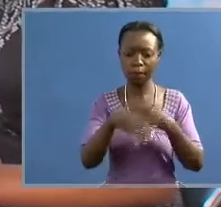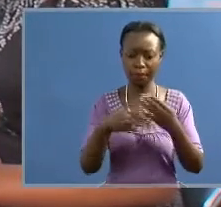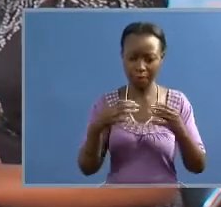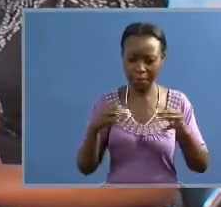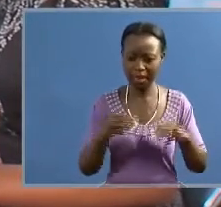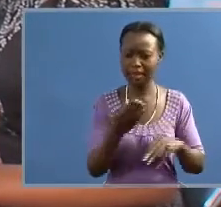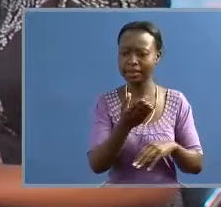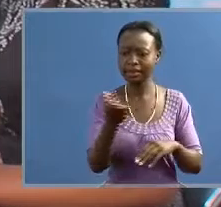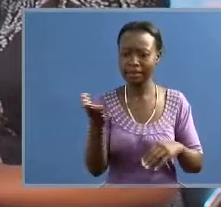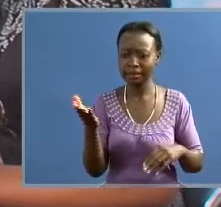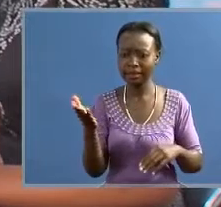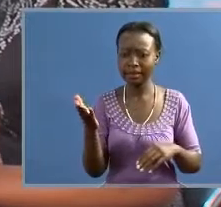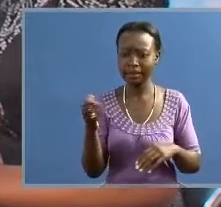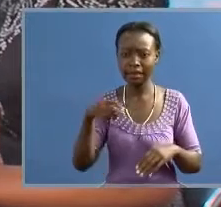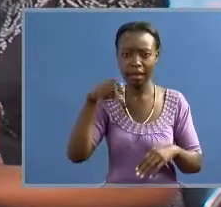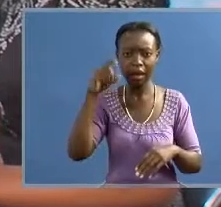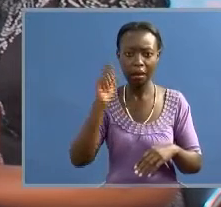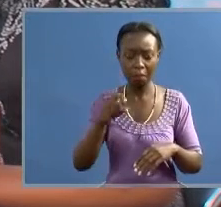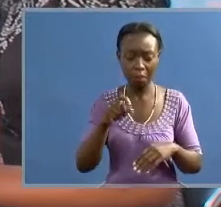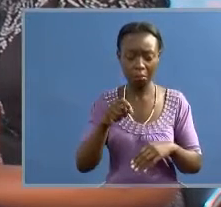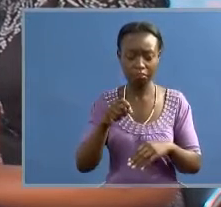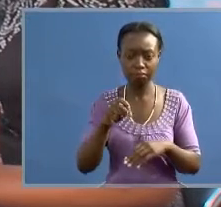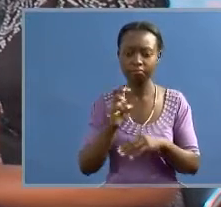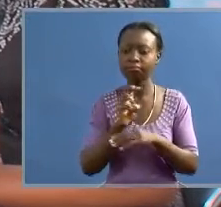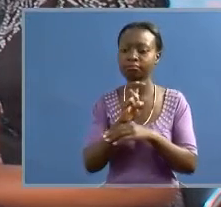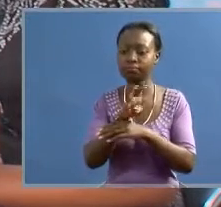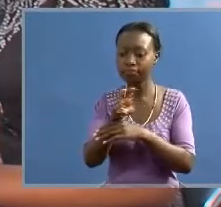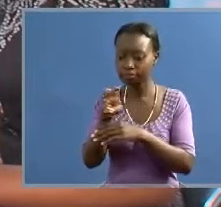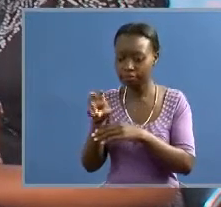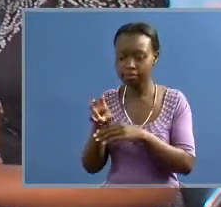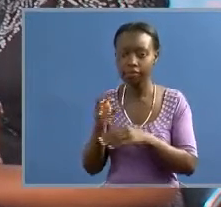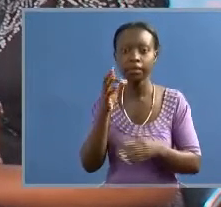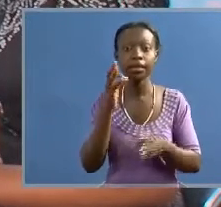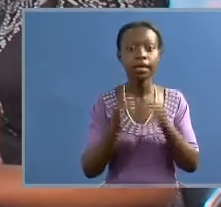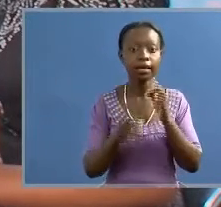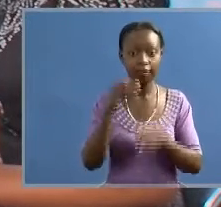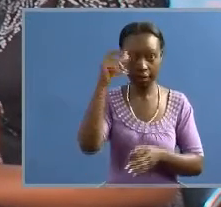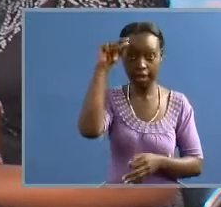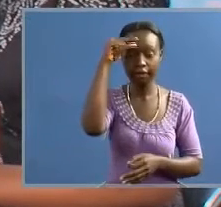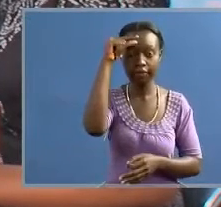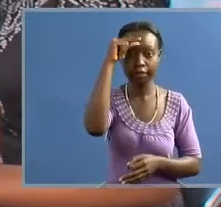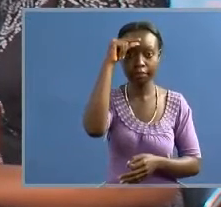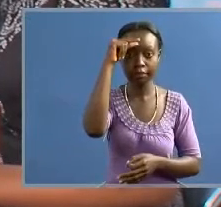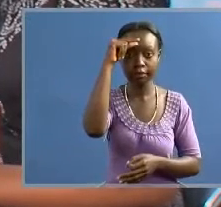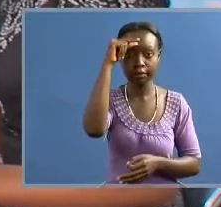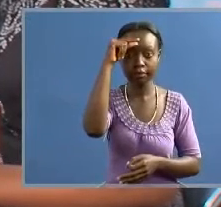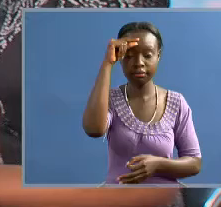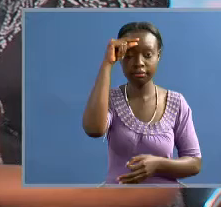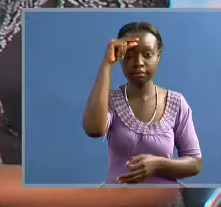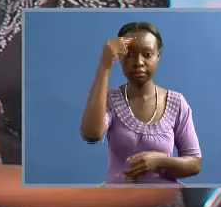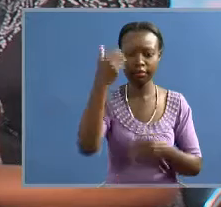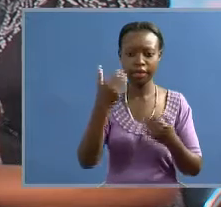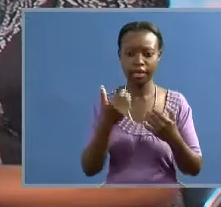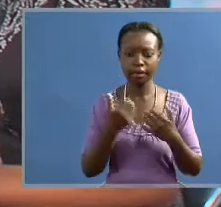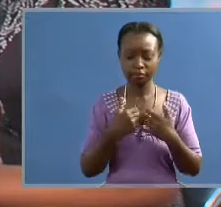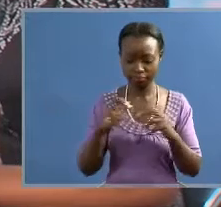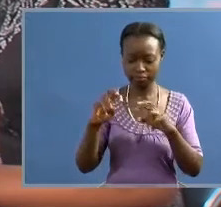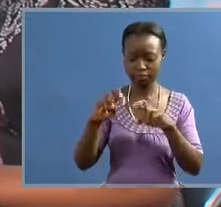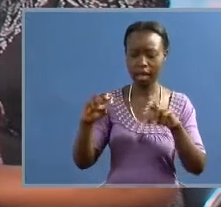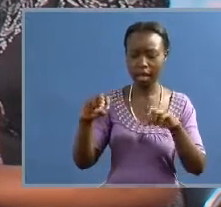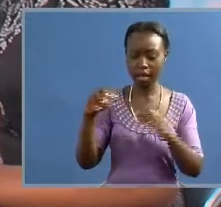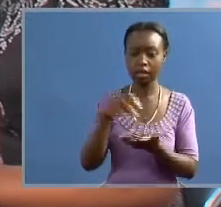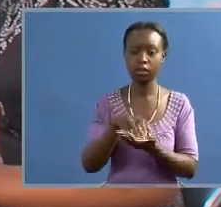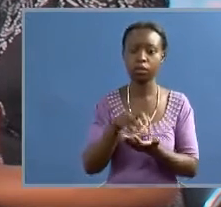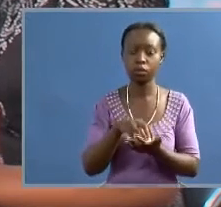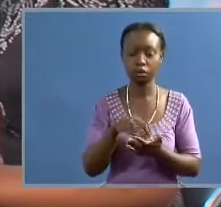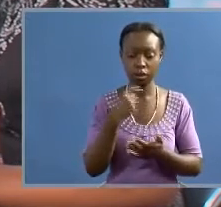the situation analysis. Right now. Are you getting me right? So if the government has analyzed the situation